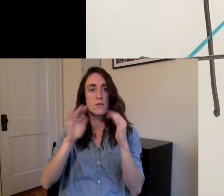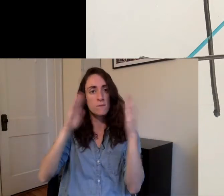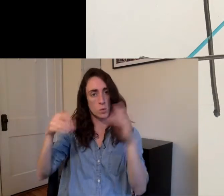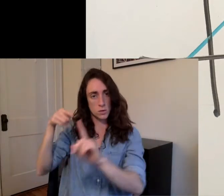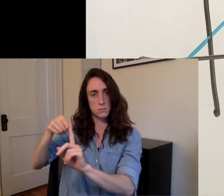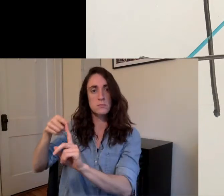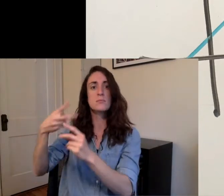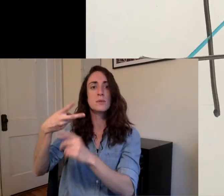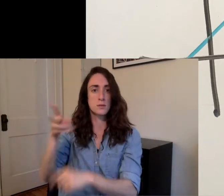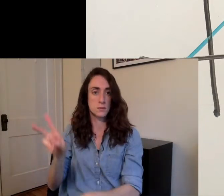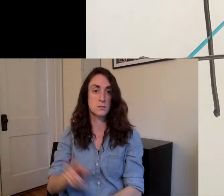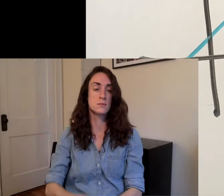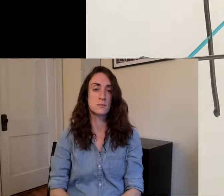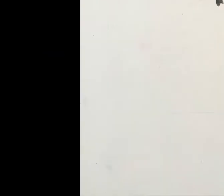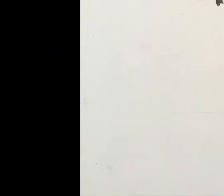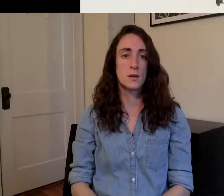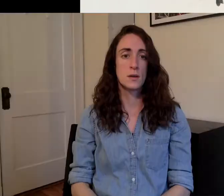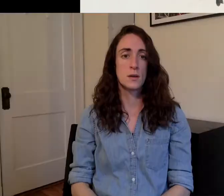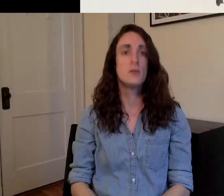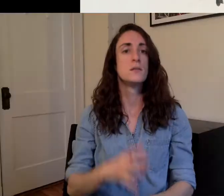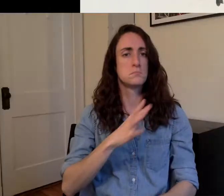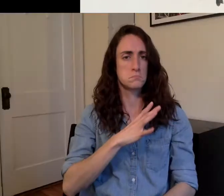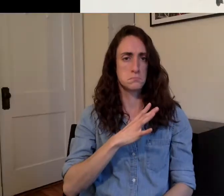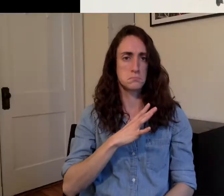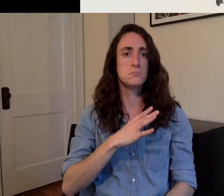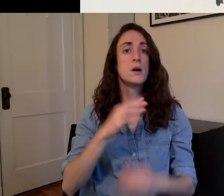distinction to clarify before we go forward.